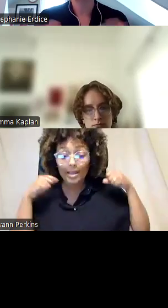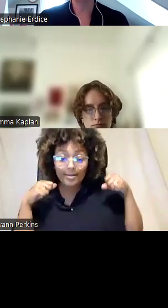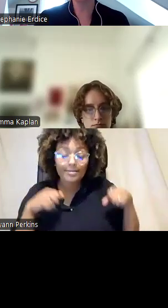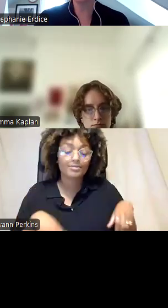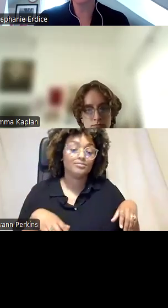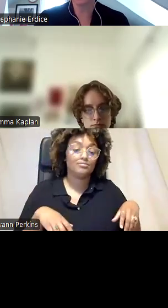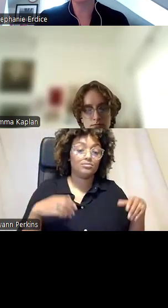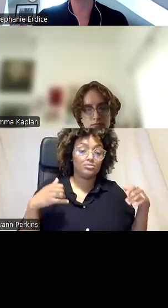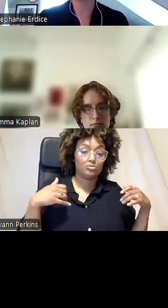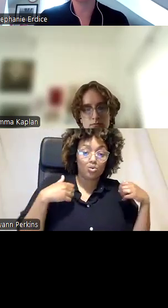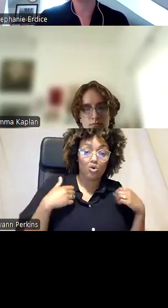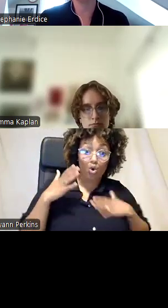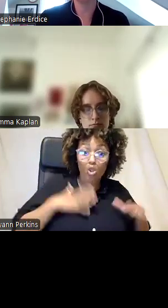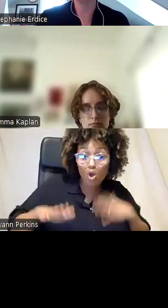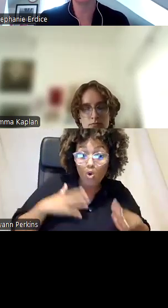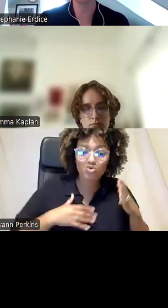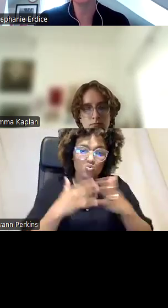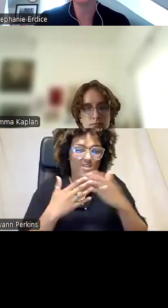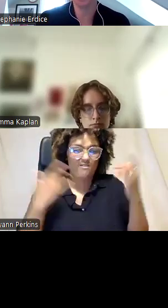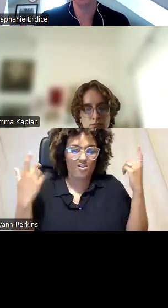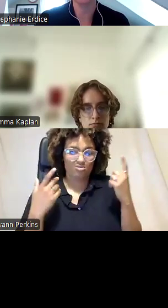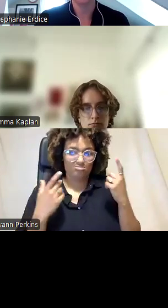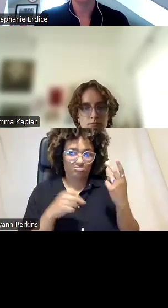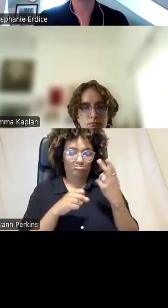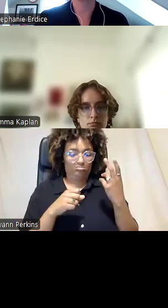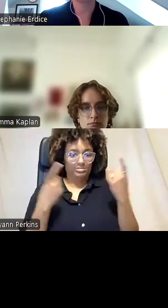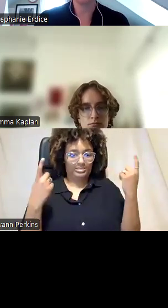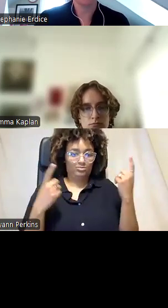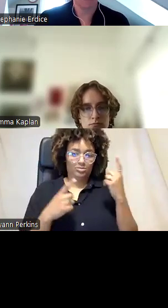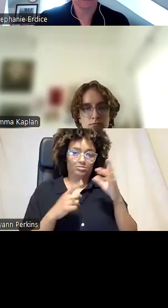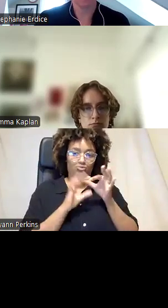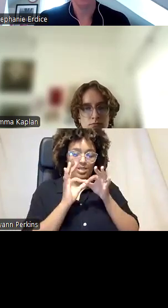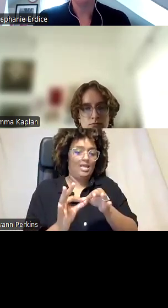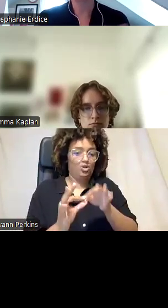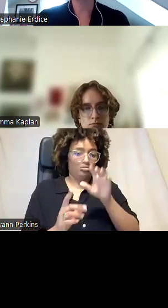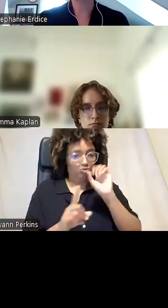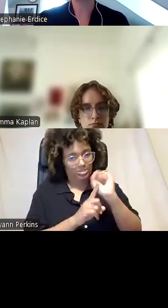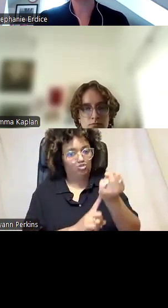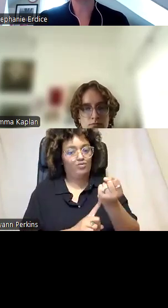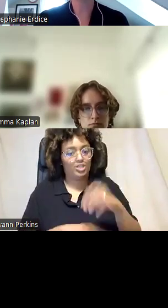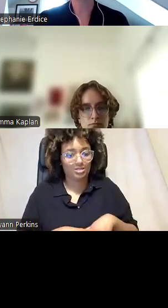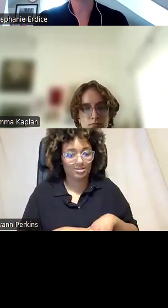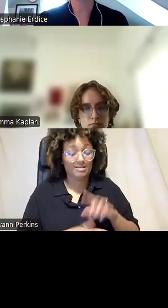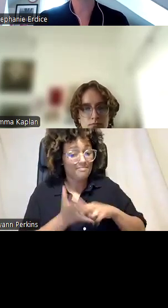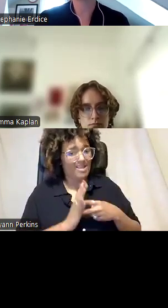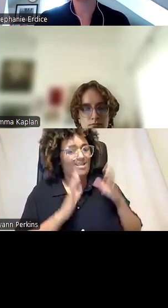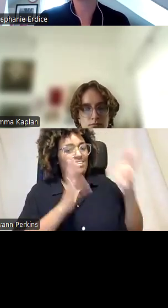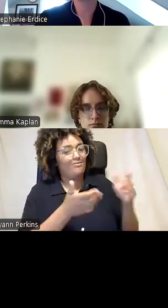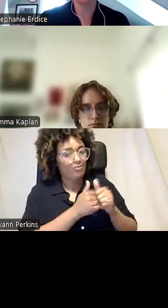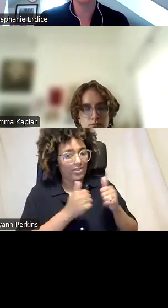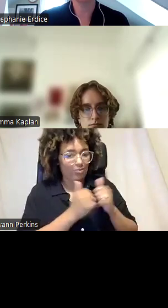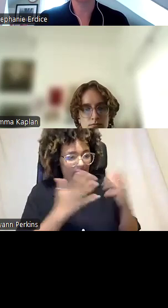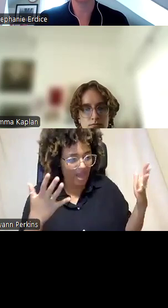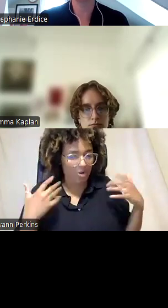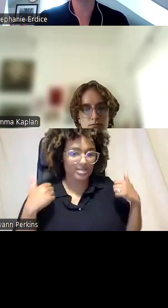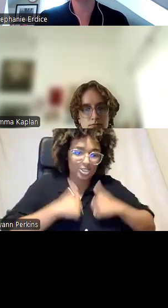shoes. This is then leaving that person maybe without a winter coat or without bedding. Or maybe even if that bedding wasn't taken